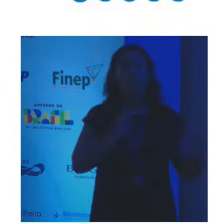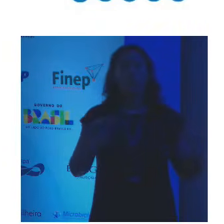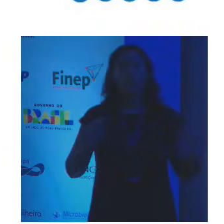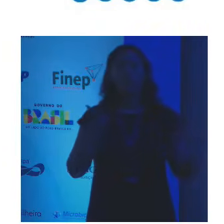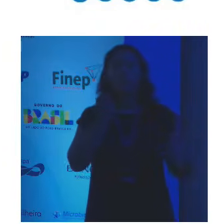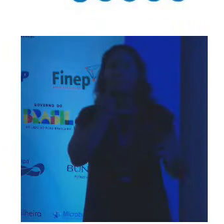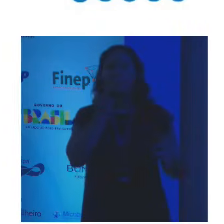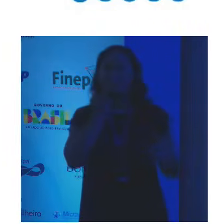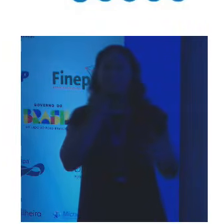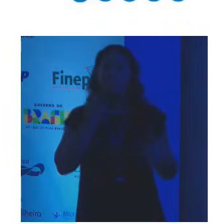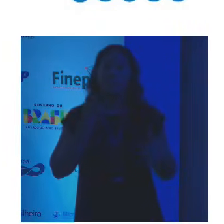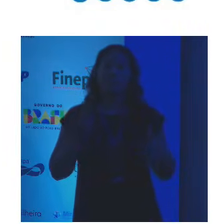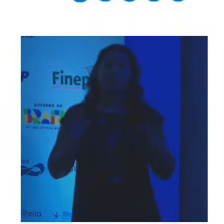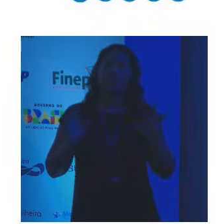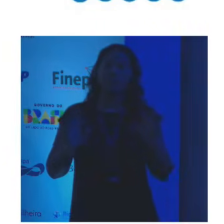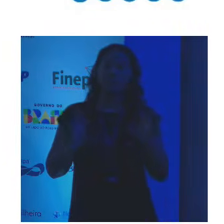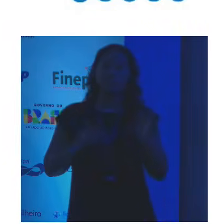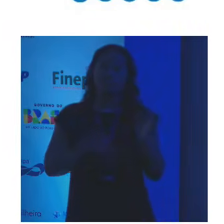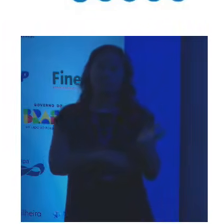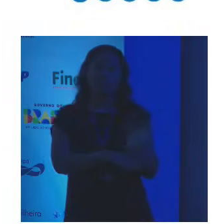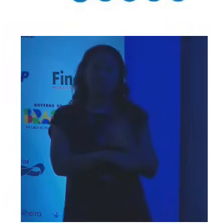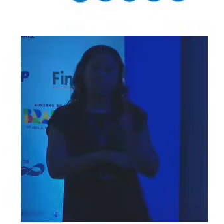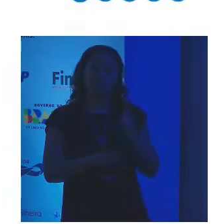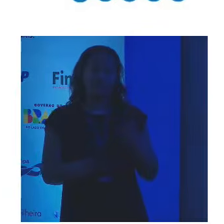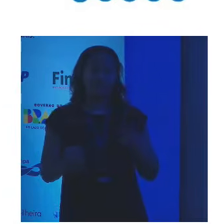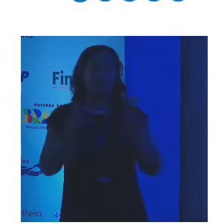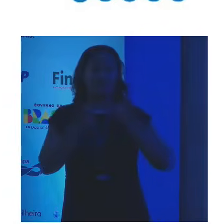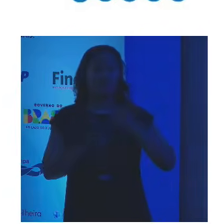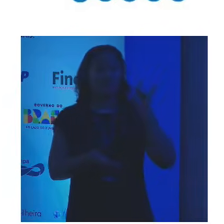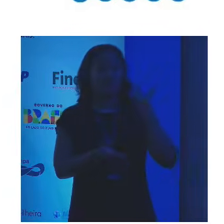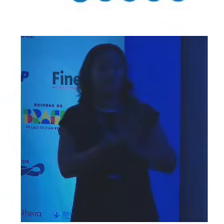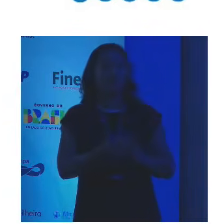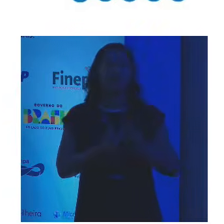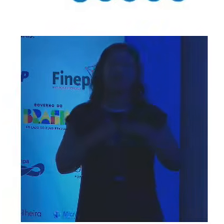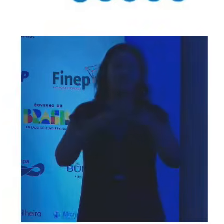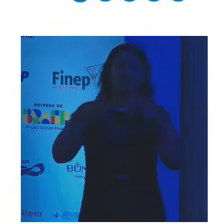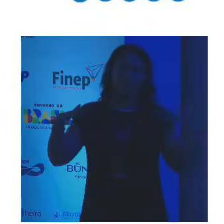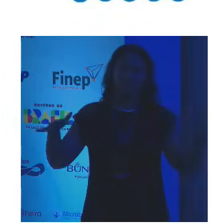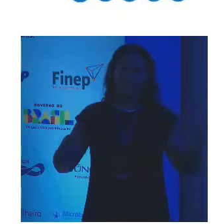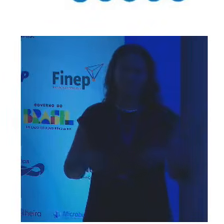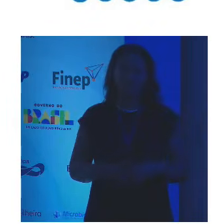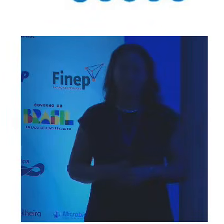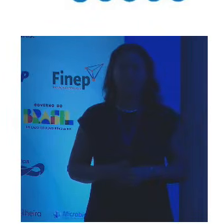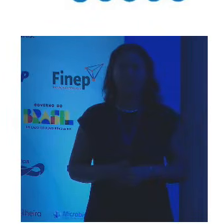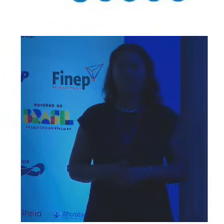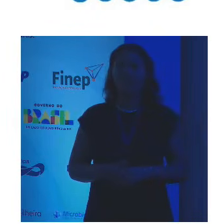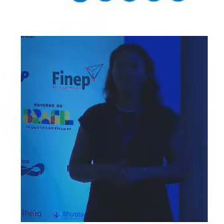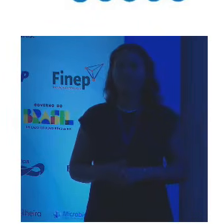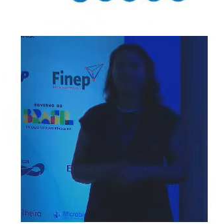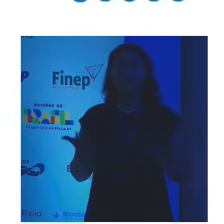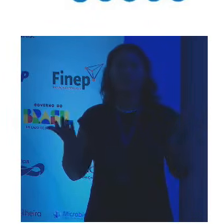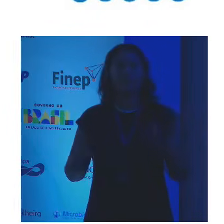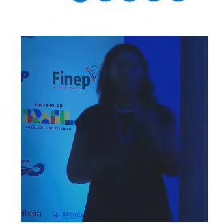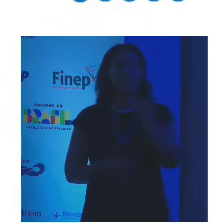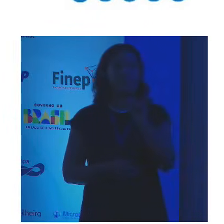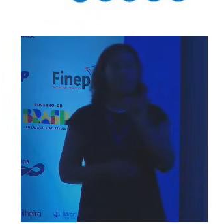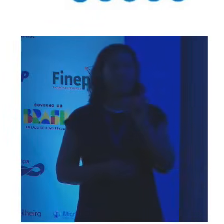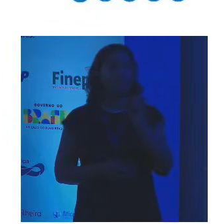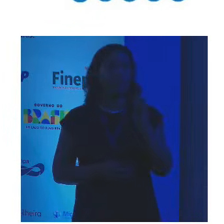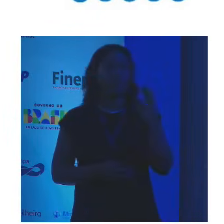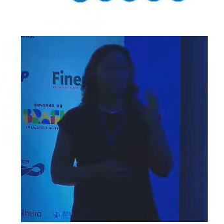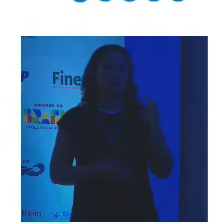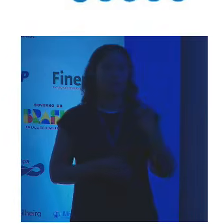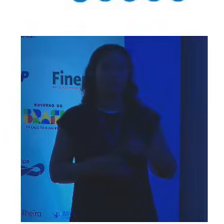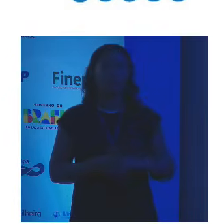video and you will dive and you will see the reality of the ocean. Now, Academy of Science of Brazil, I want to stop with